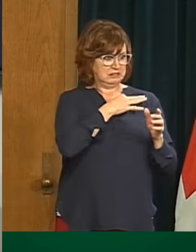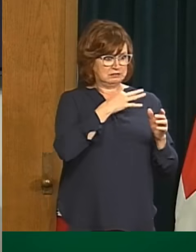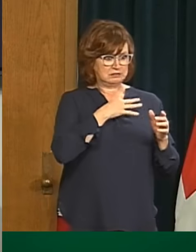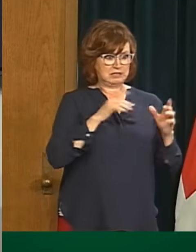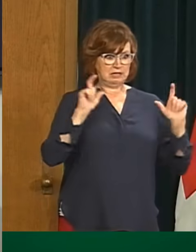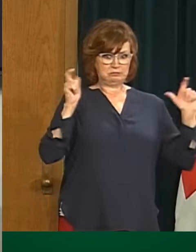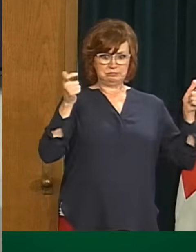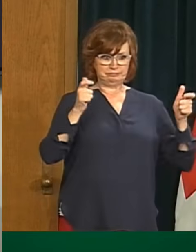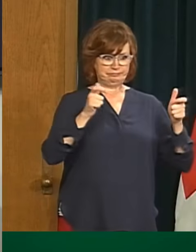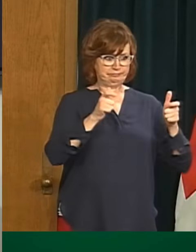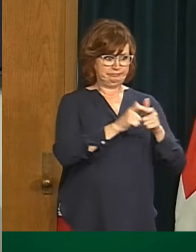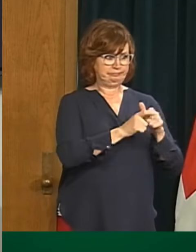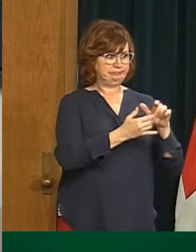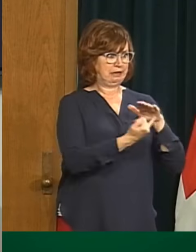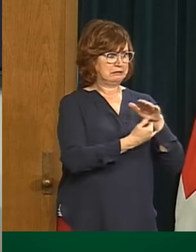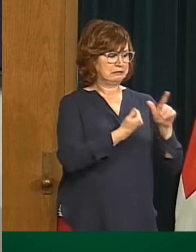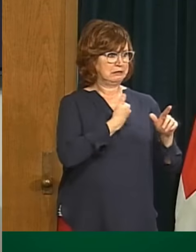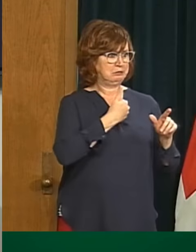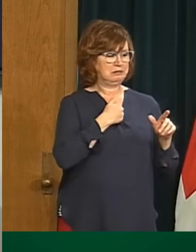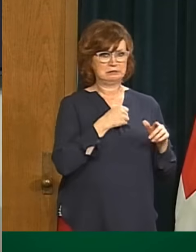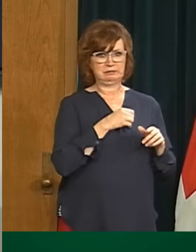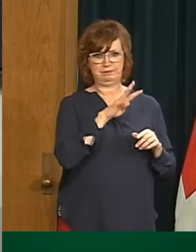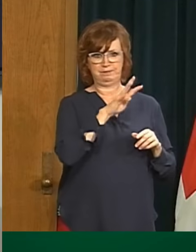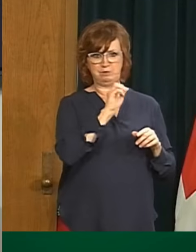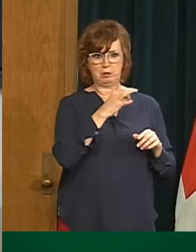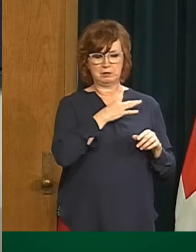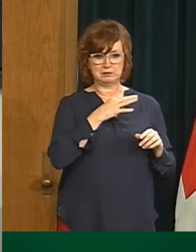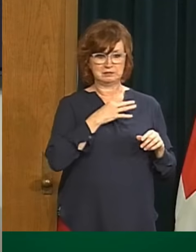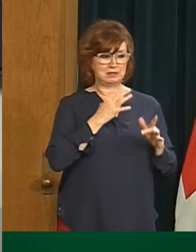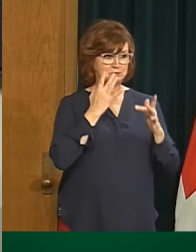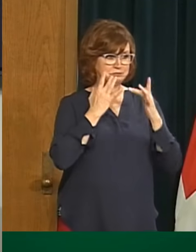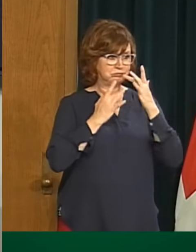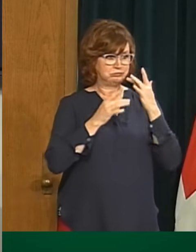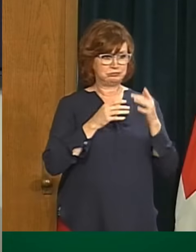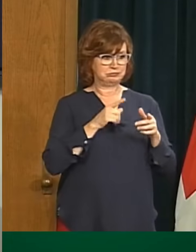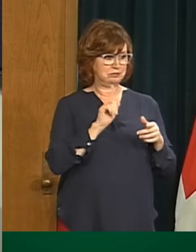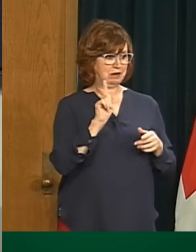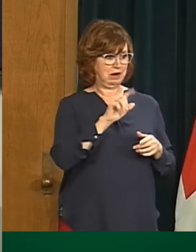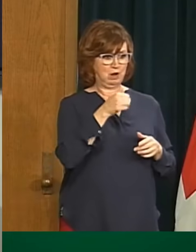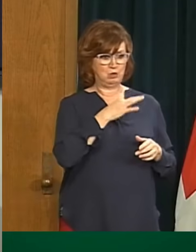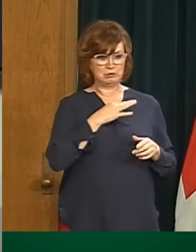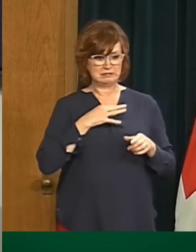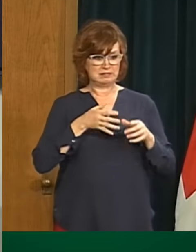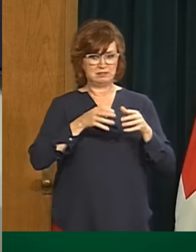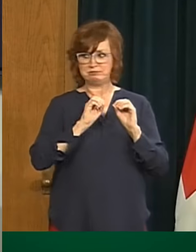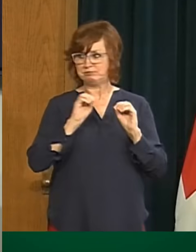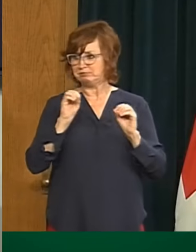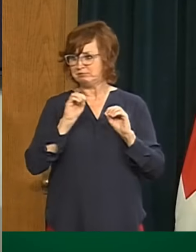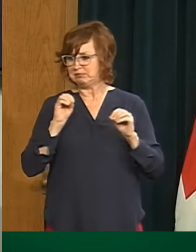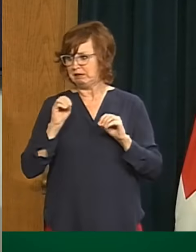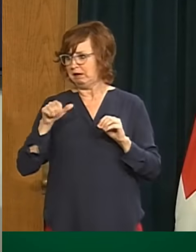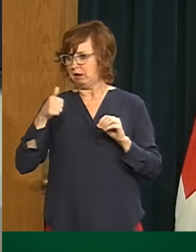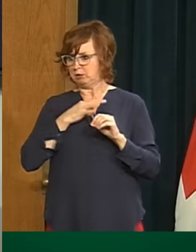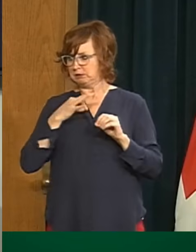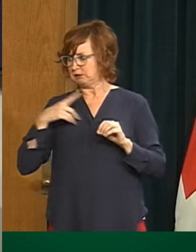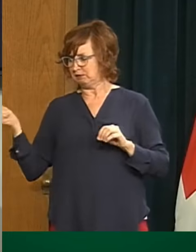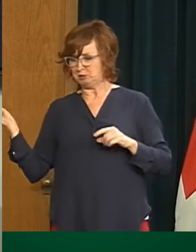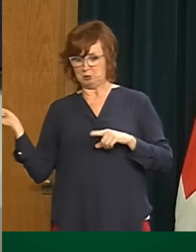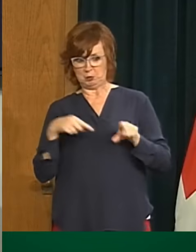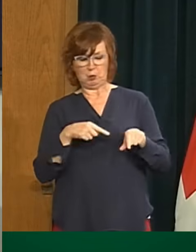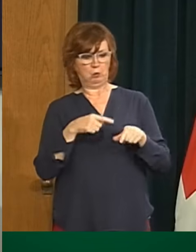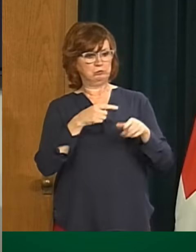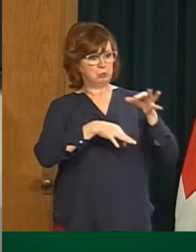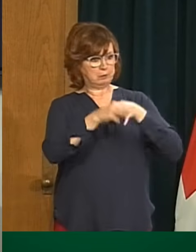it, which was always part of our offensive and defensive strategies, in particular a defensive strategy to deal with these acute issues. And that's why,